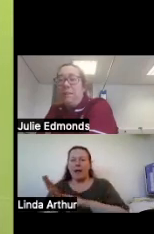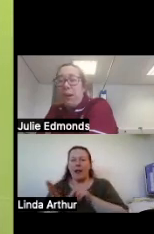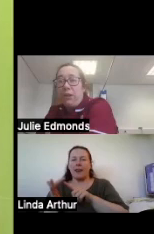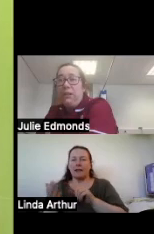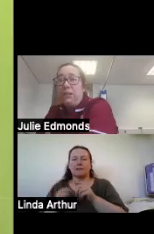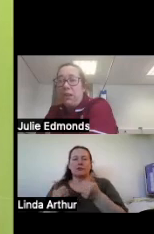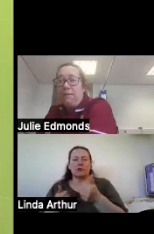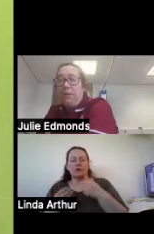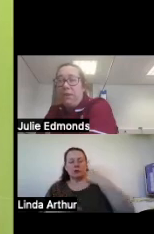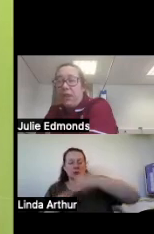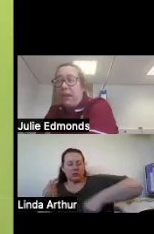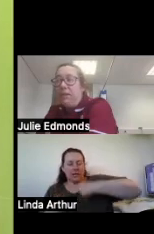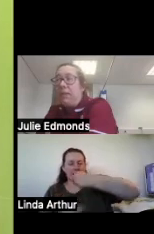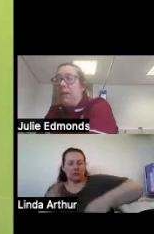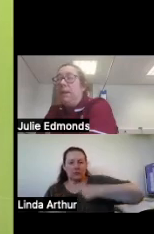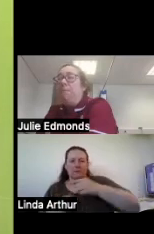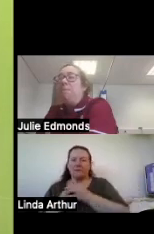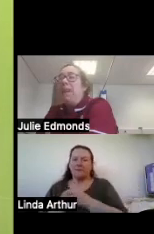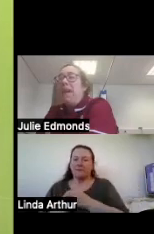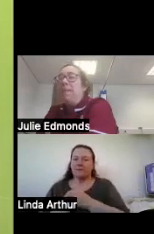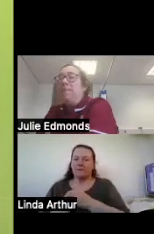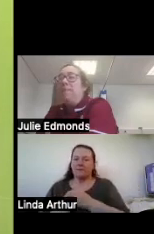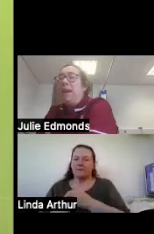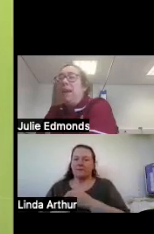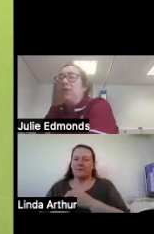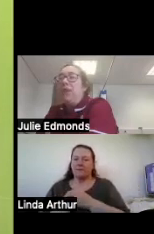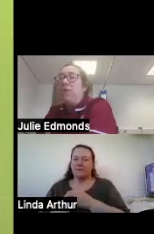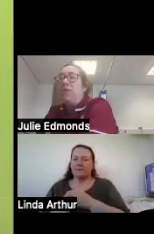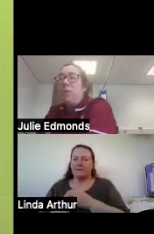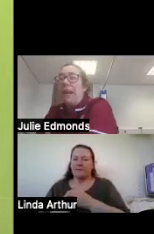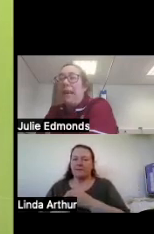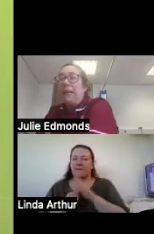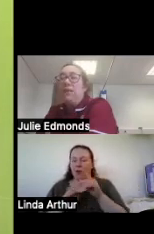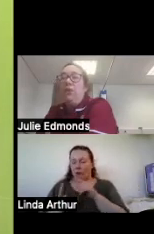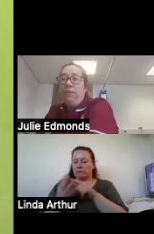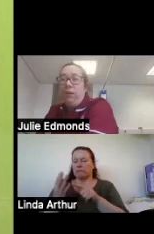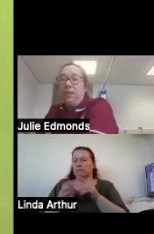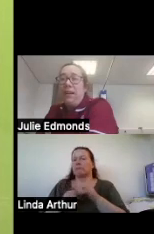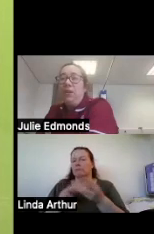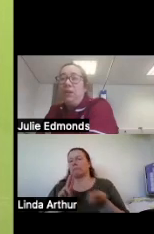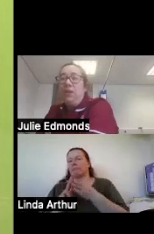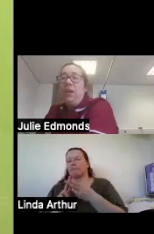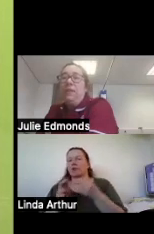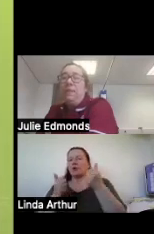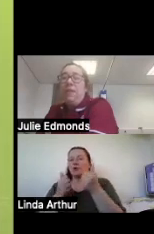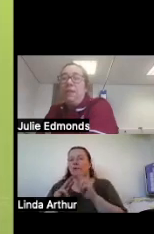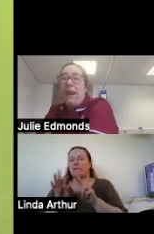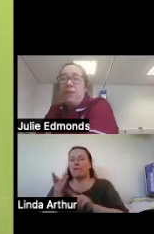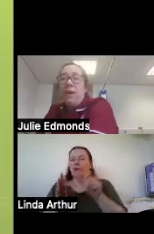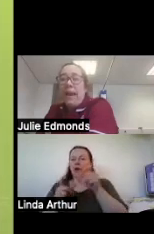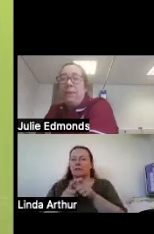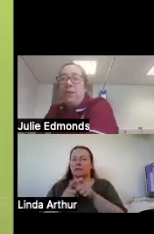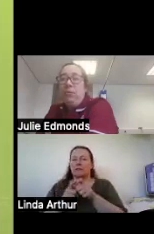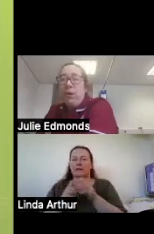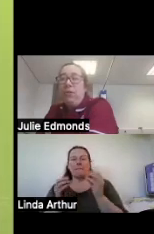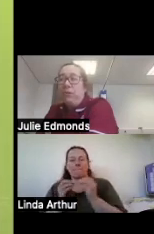any bowel discomfort that you have. So they're all what I class as good fluids. They're good. They keep the bladder's